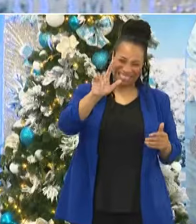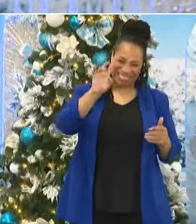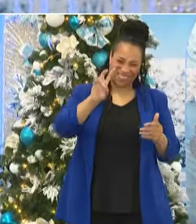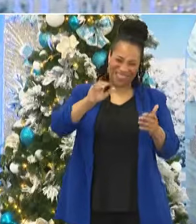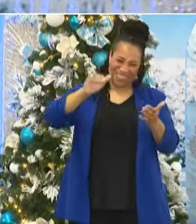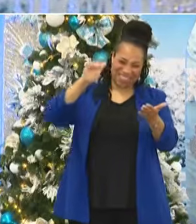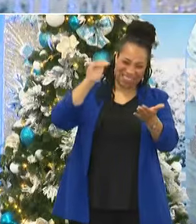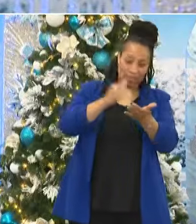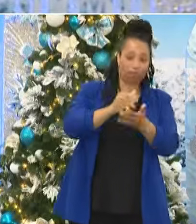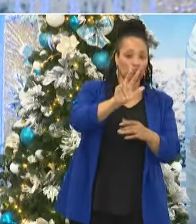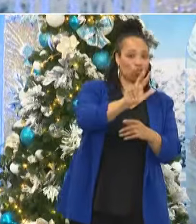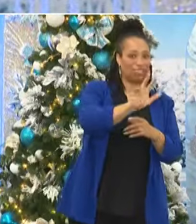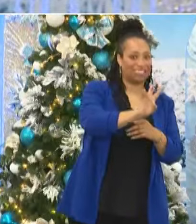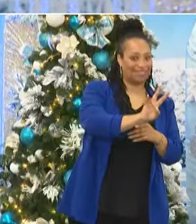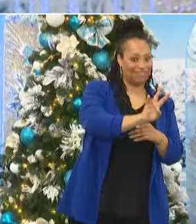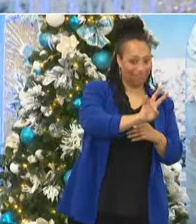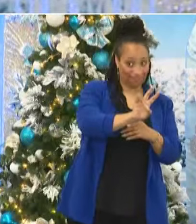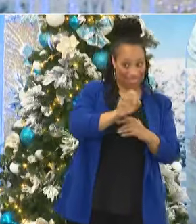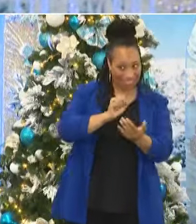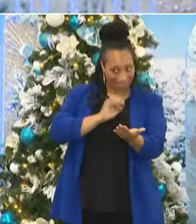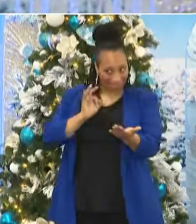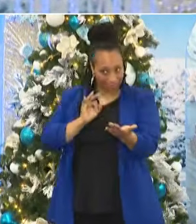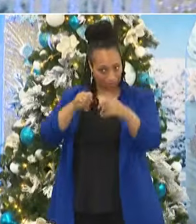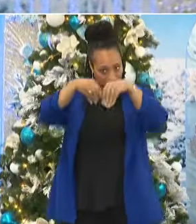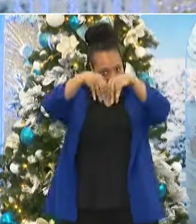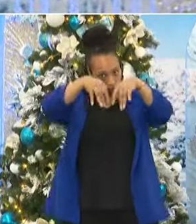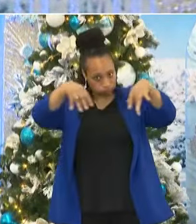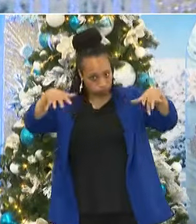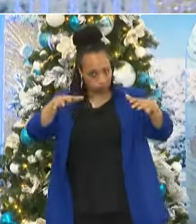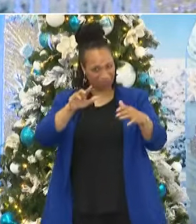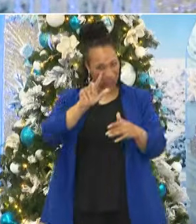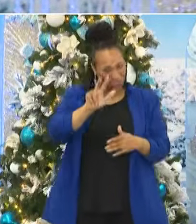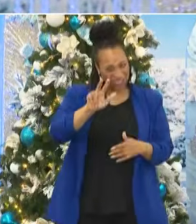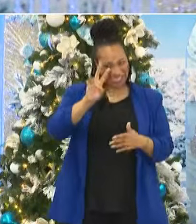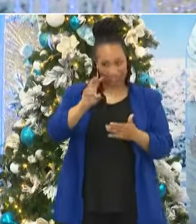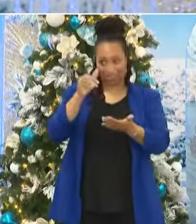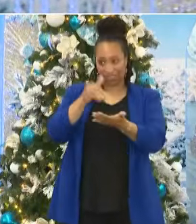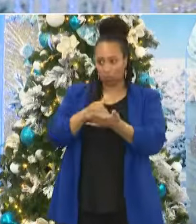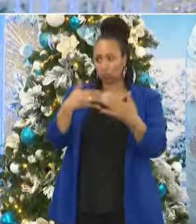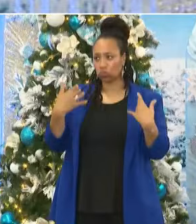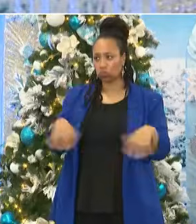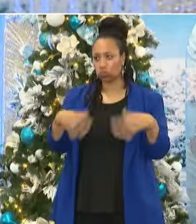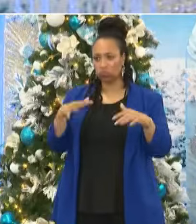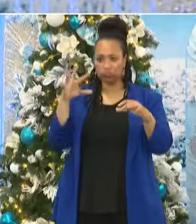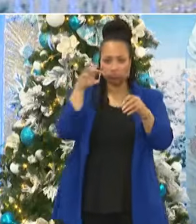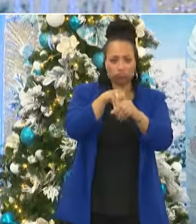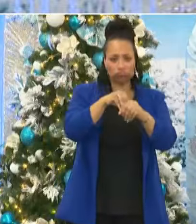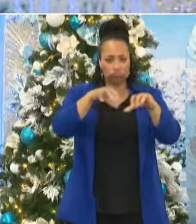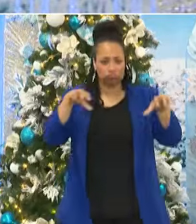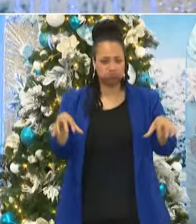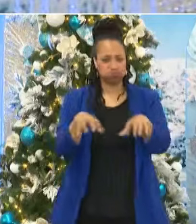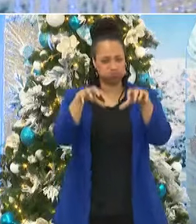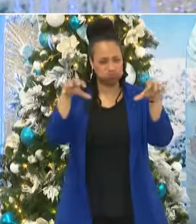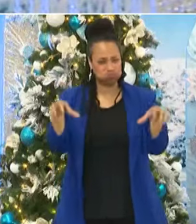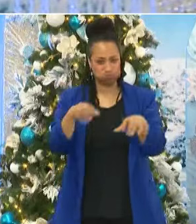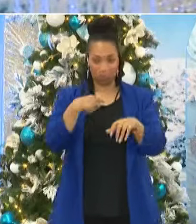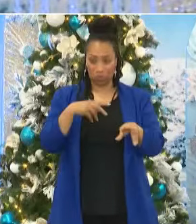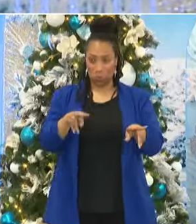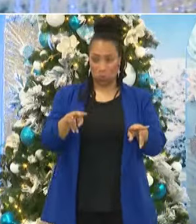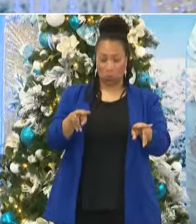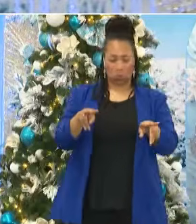make life in DC the best. We are so very blessed to have